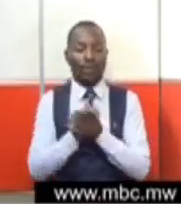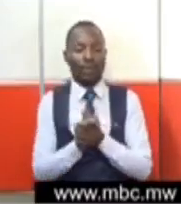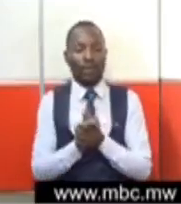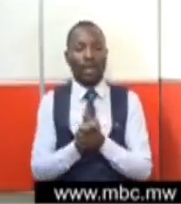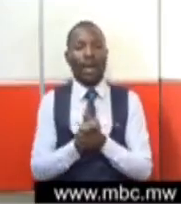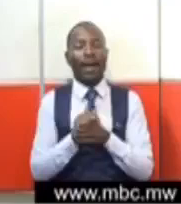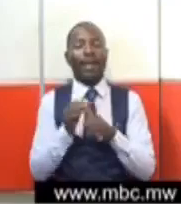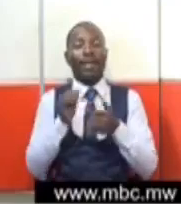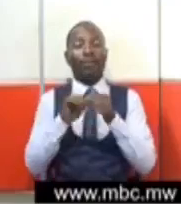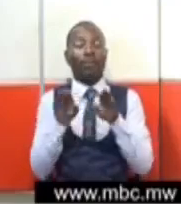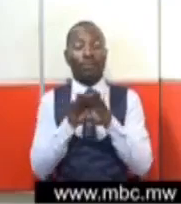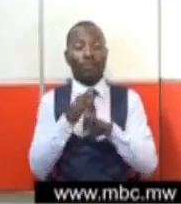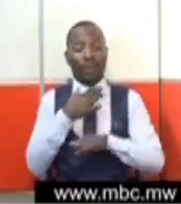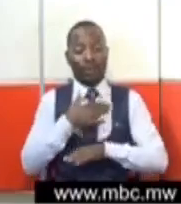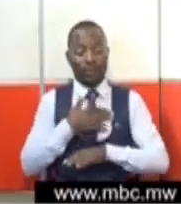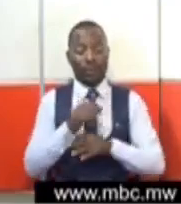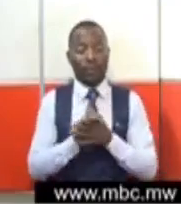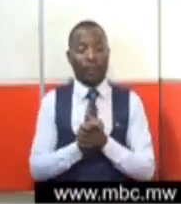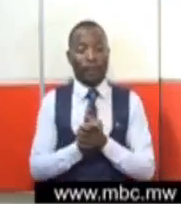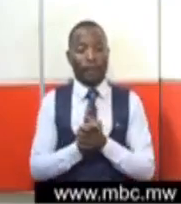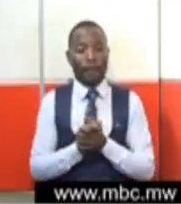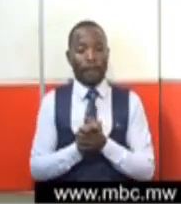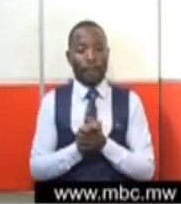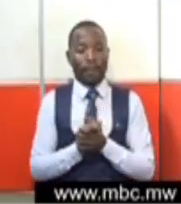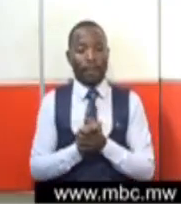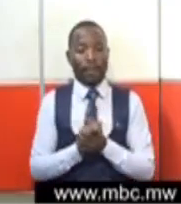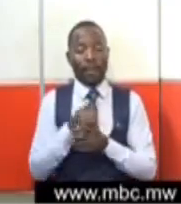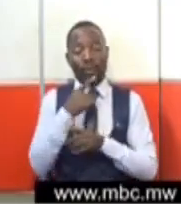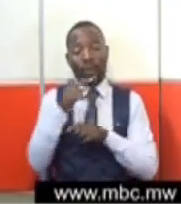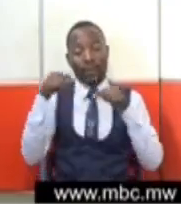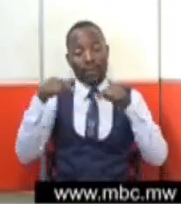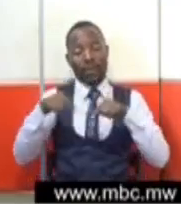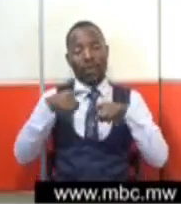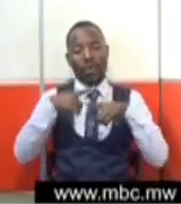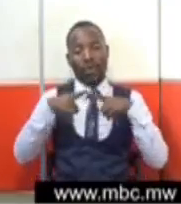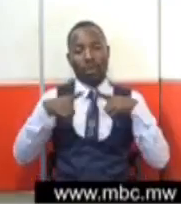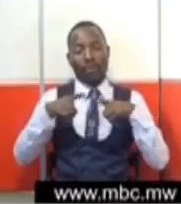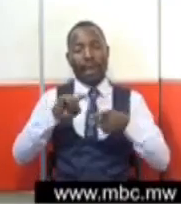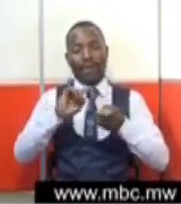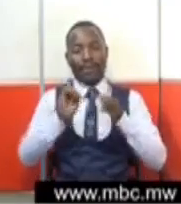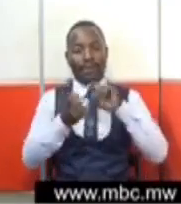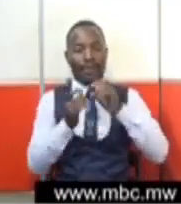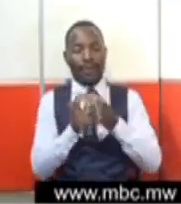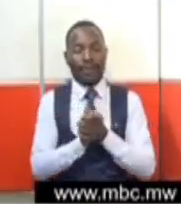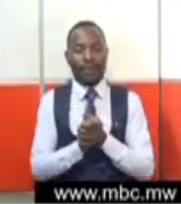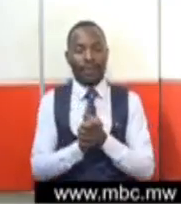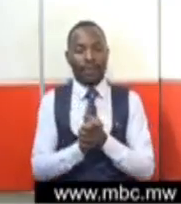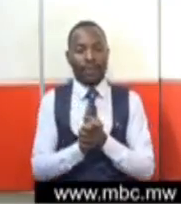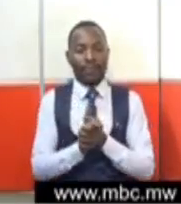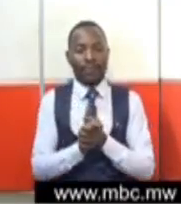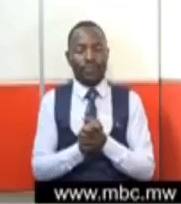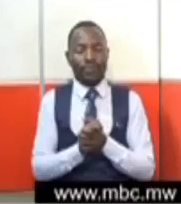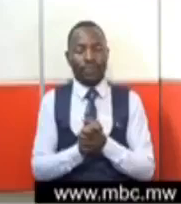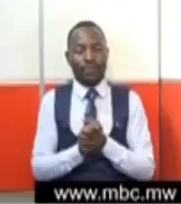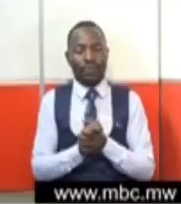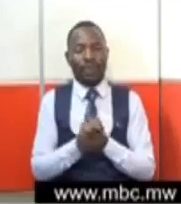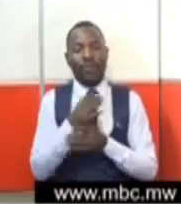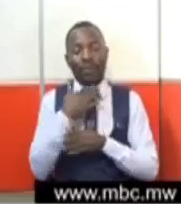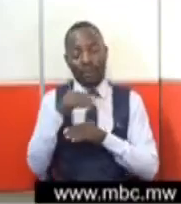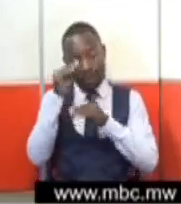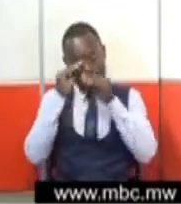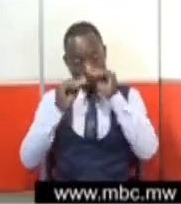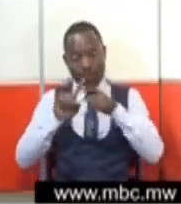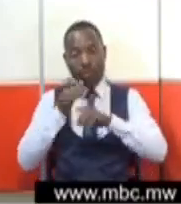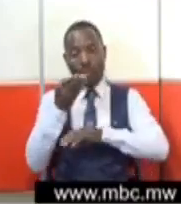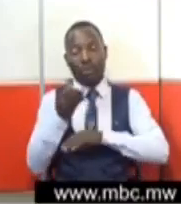the same situation as we are talking, but they have moved a step forward. So we have to learn from our